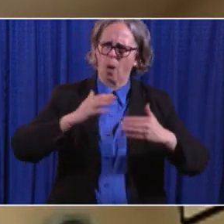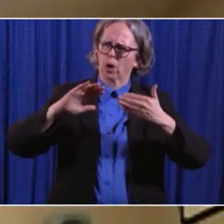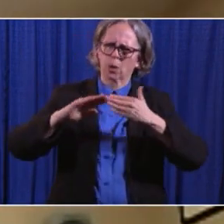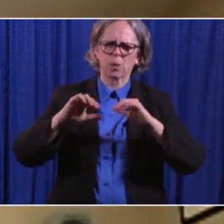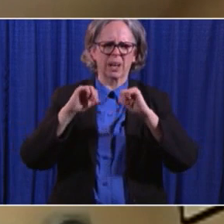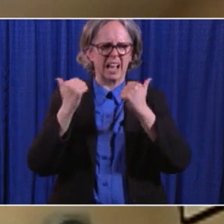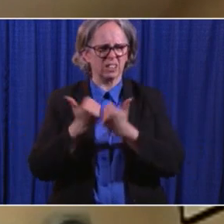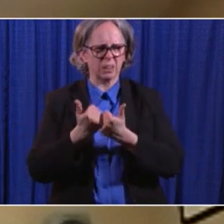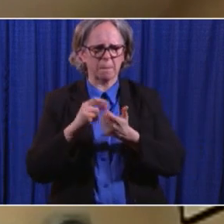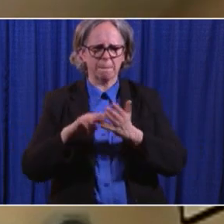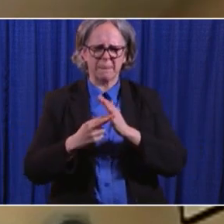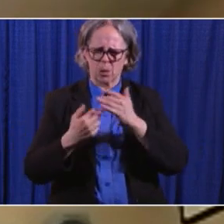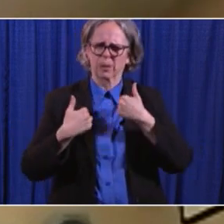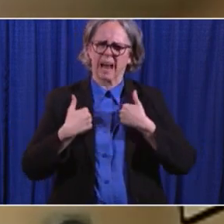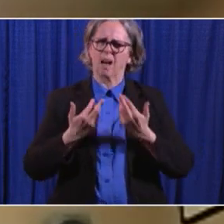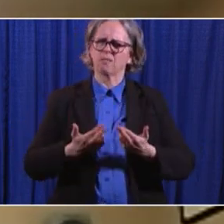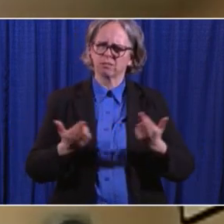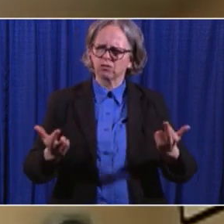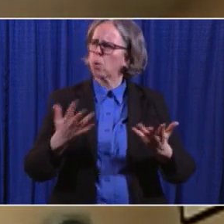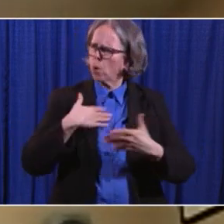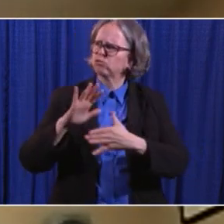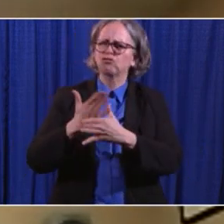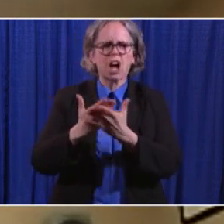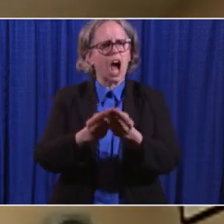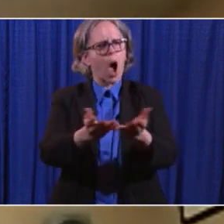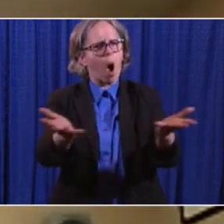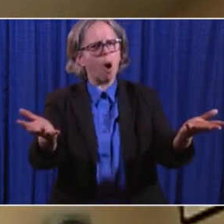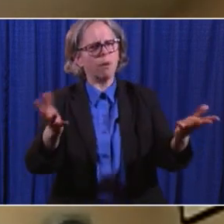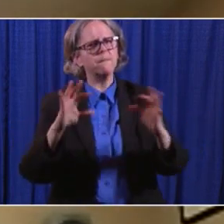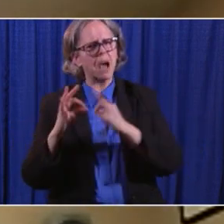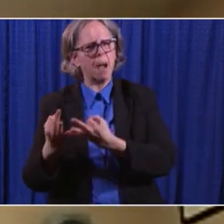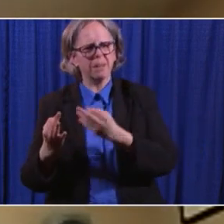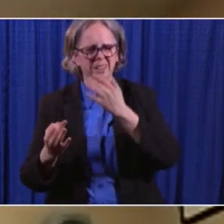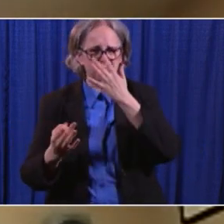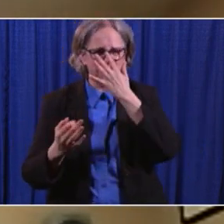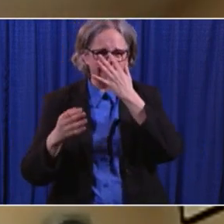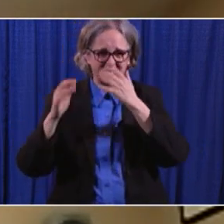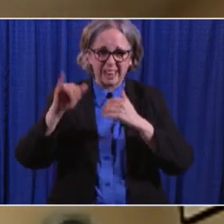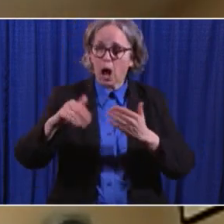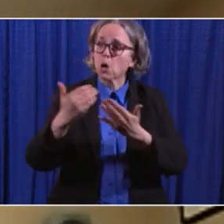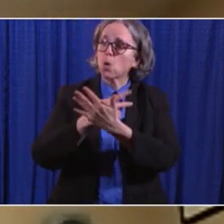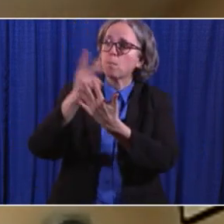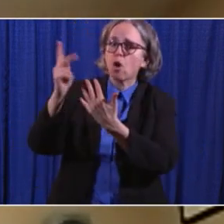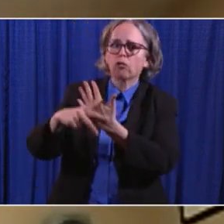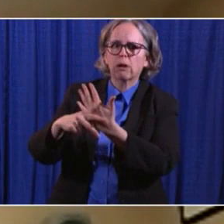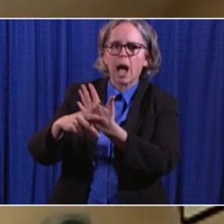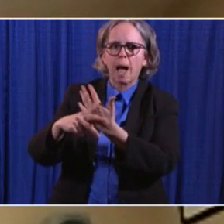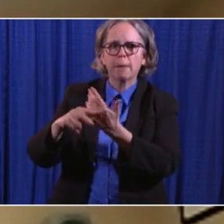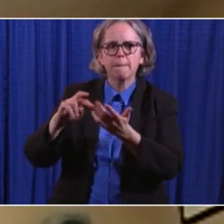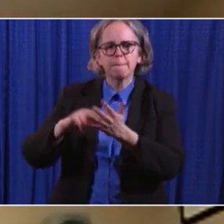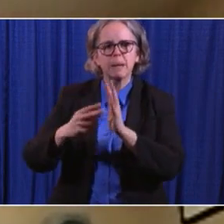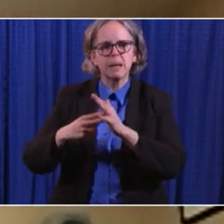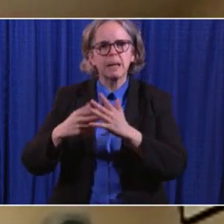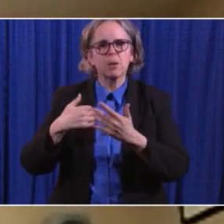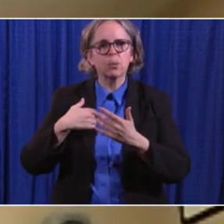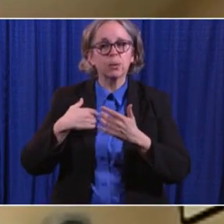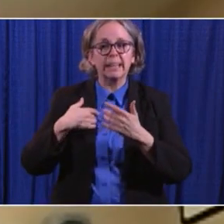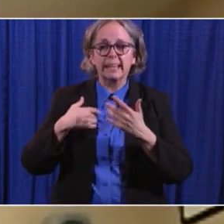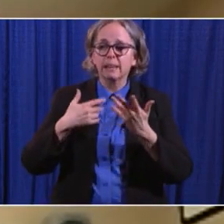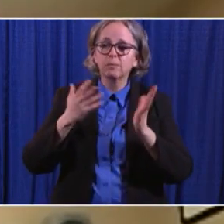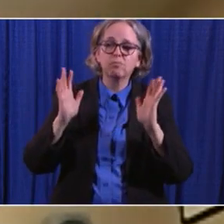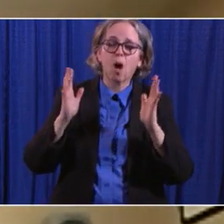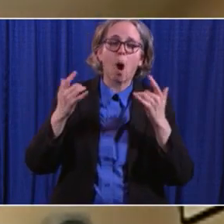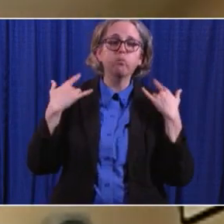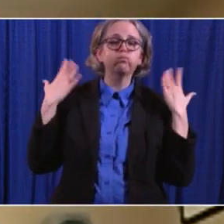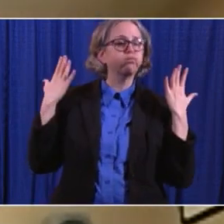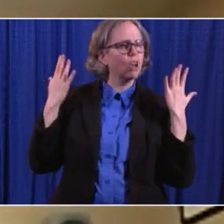these families. So it's not like we're going to be a silent partner or a partner that disappears. We are still a valuable community